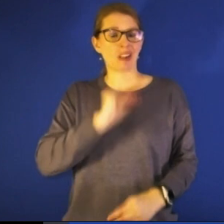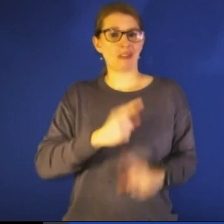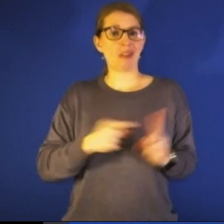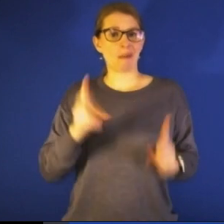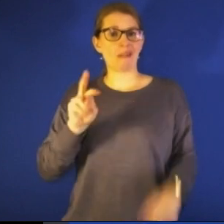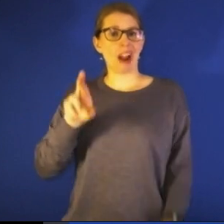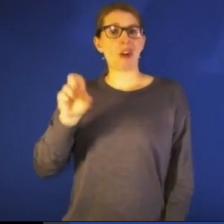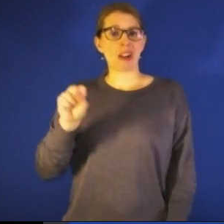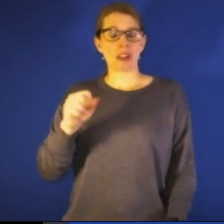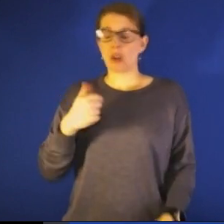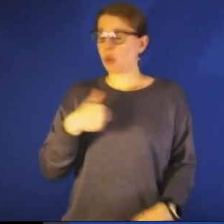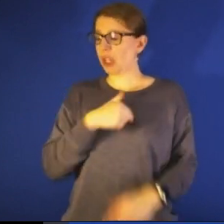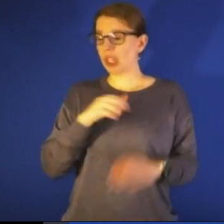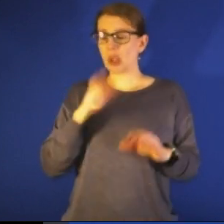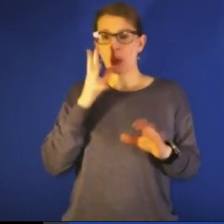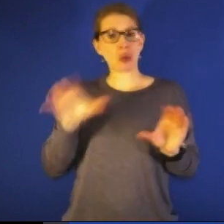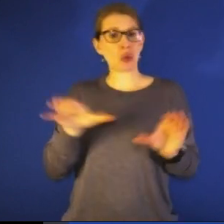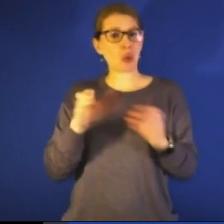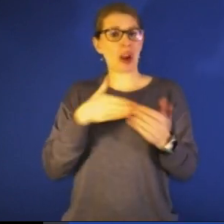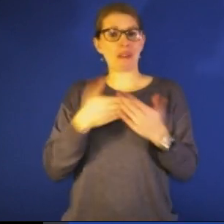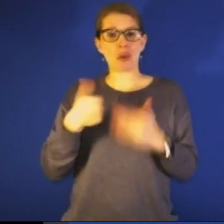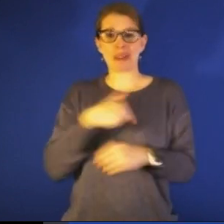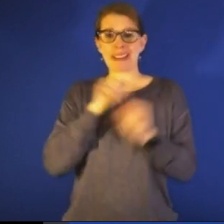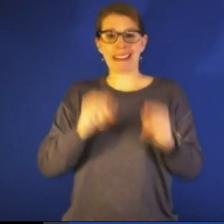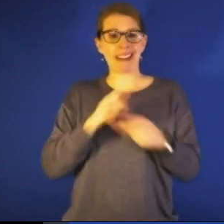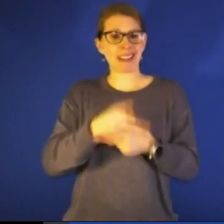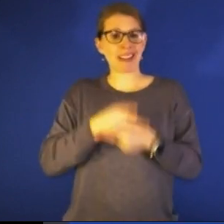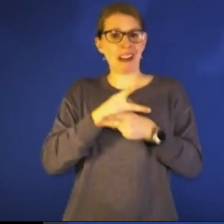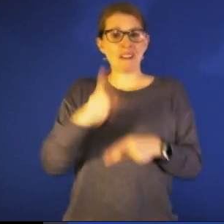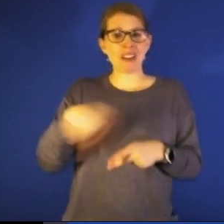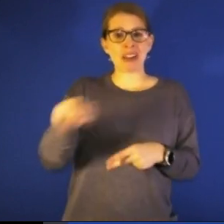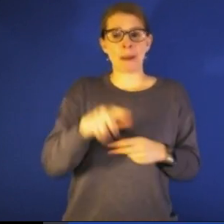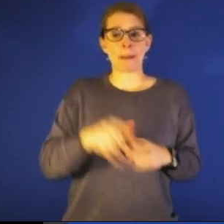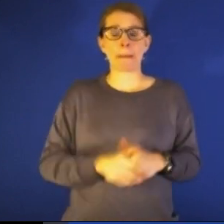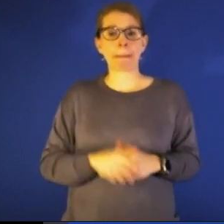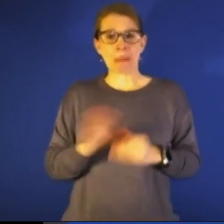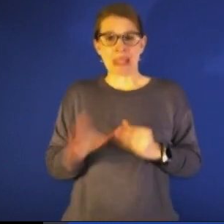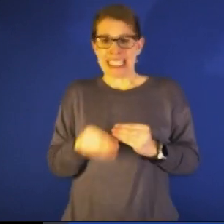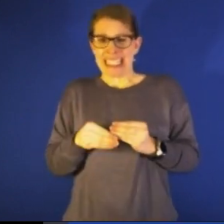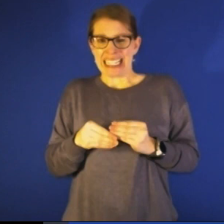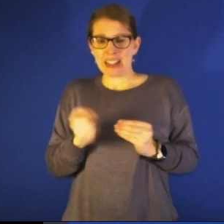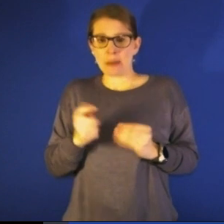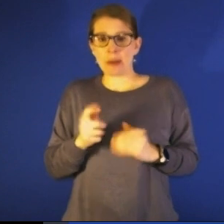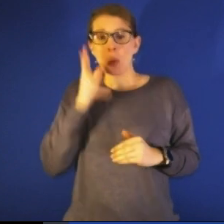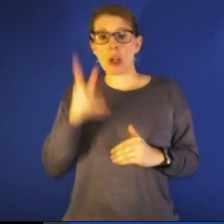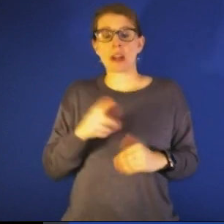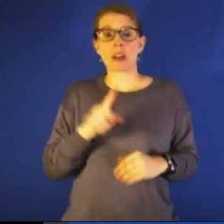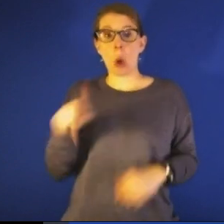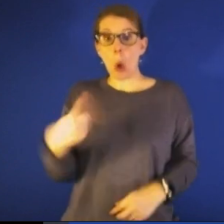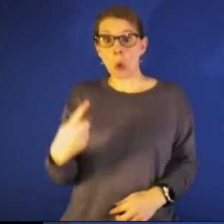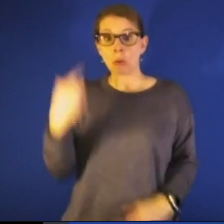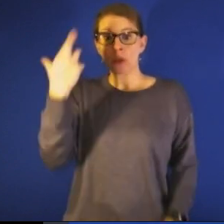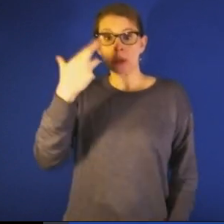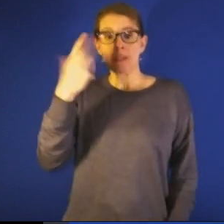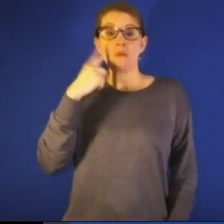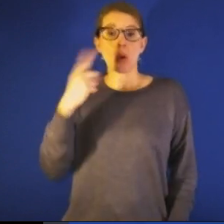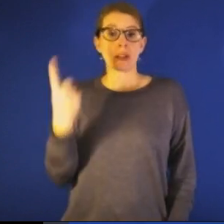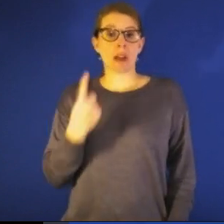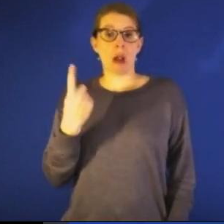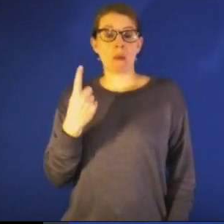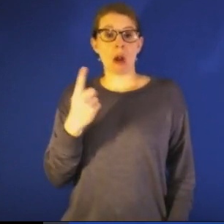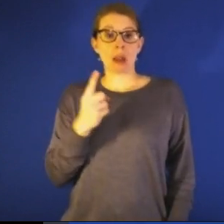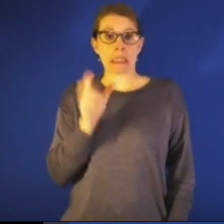them. I guess the only maybe small caveat I would add to that is the only reason for someone to